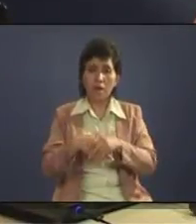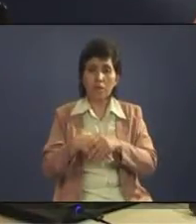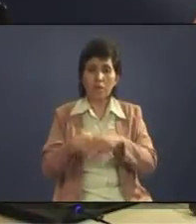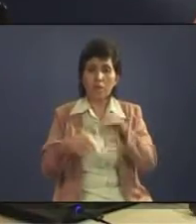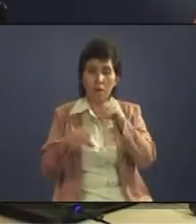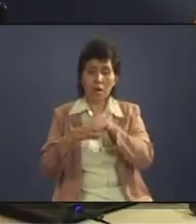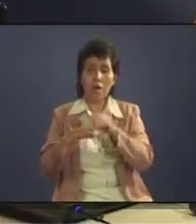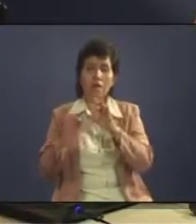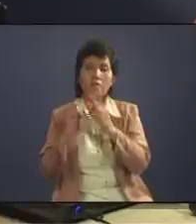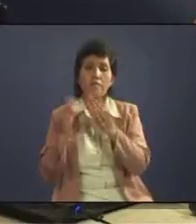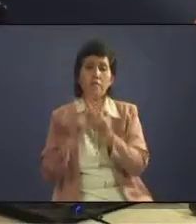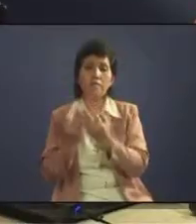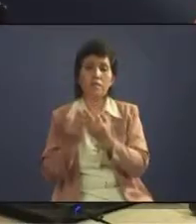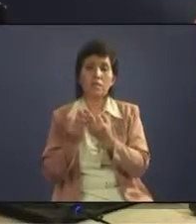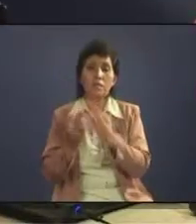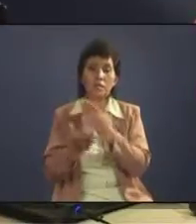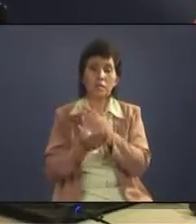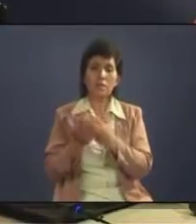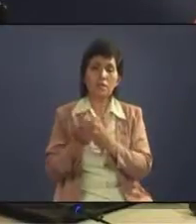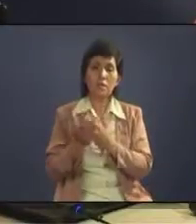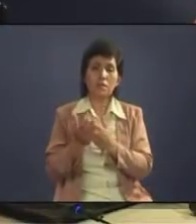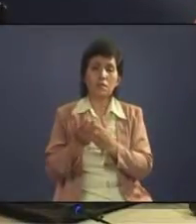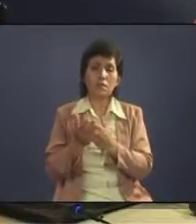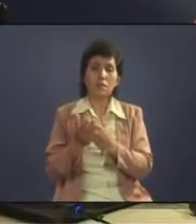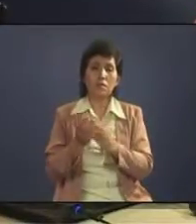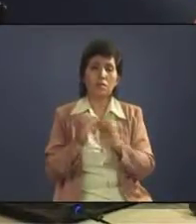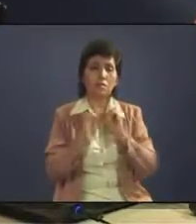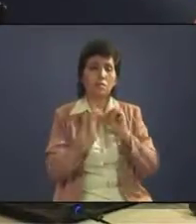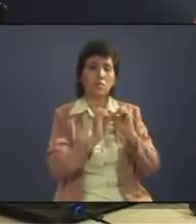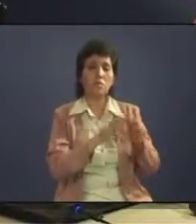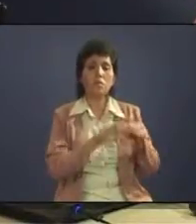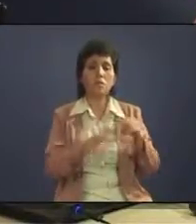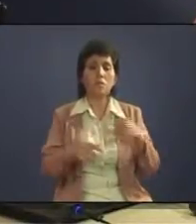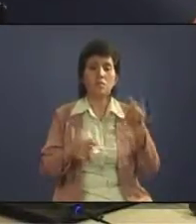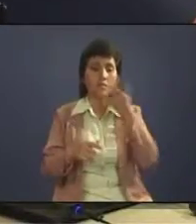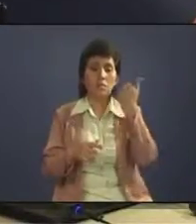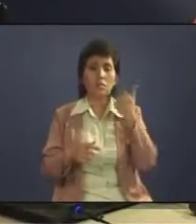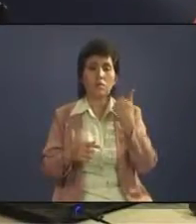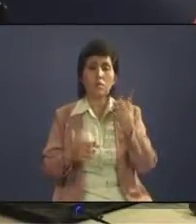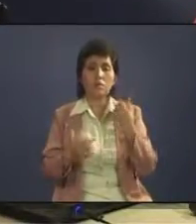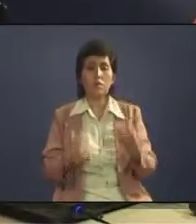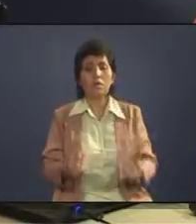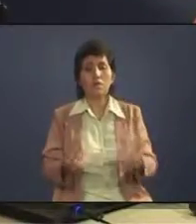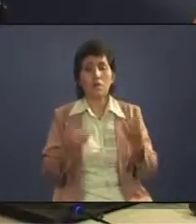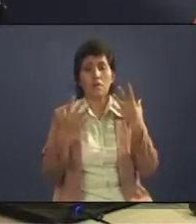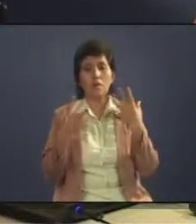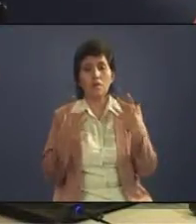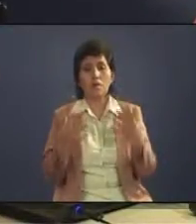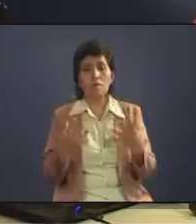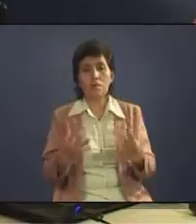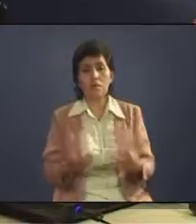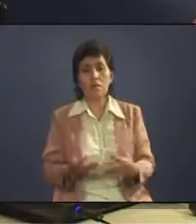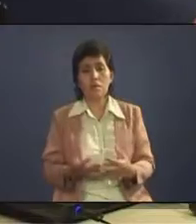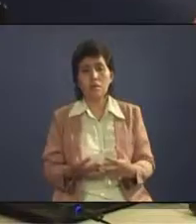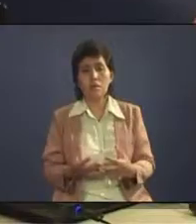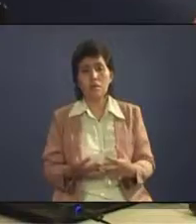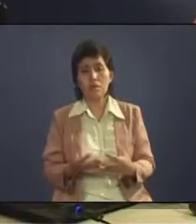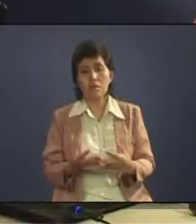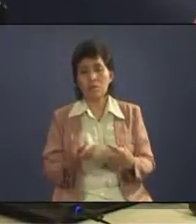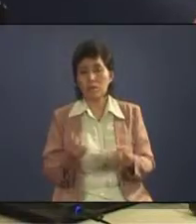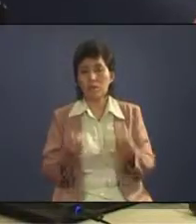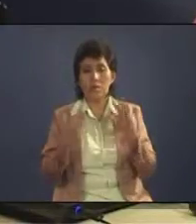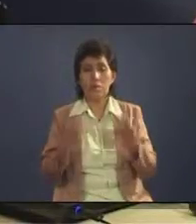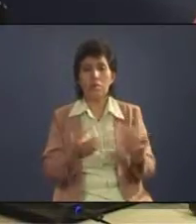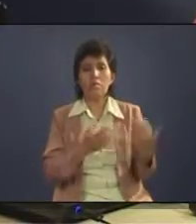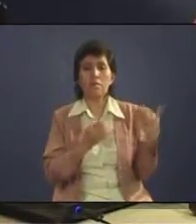family, some people they throw in the towel because the cost is too much bickering, too much squabbling. That's why